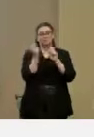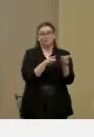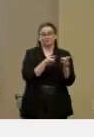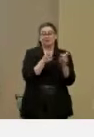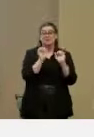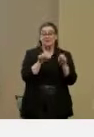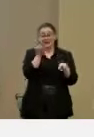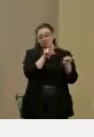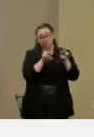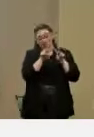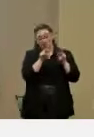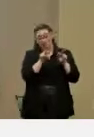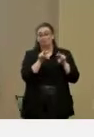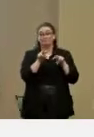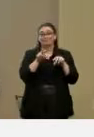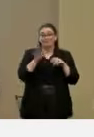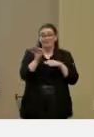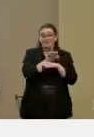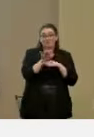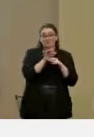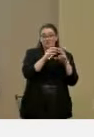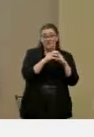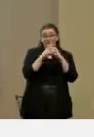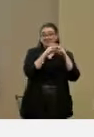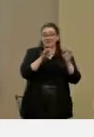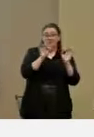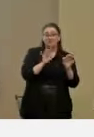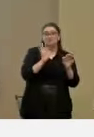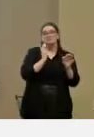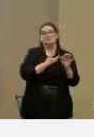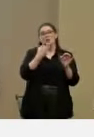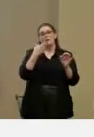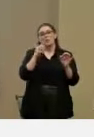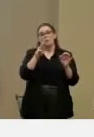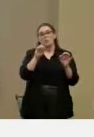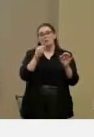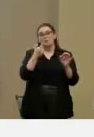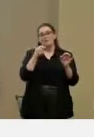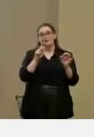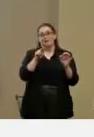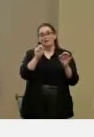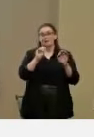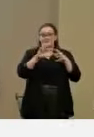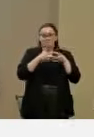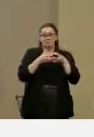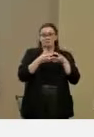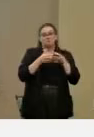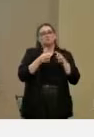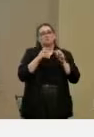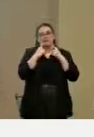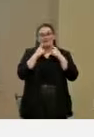for their function, for their viability. So our homogeneous population is very effective and very